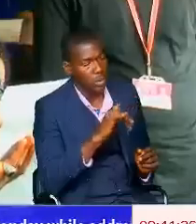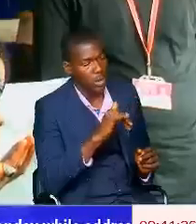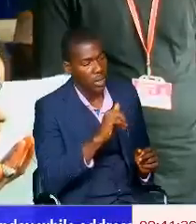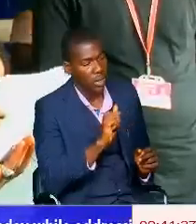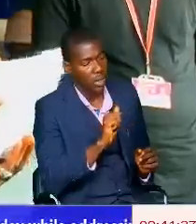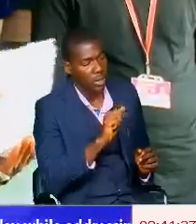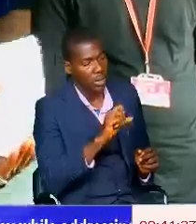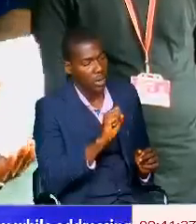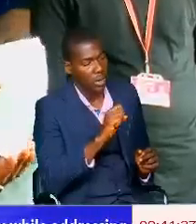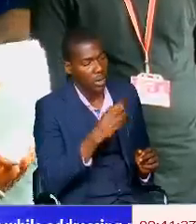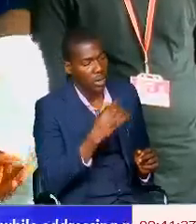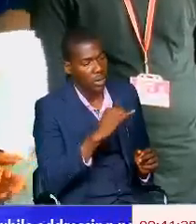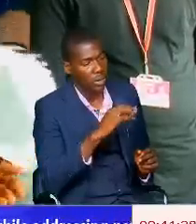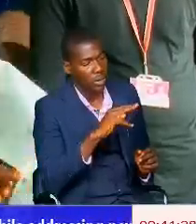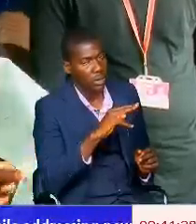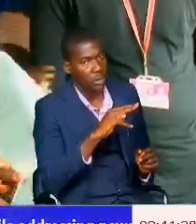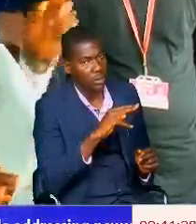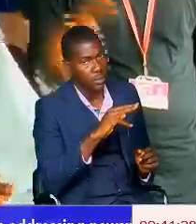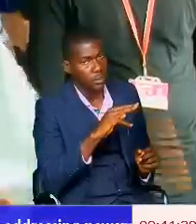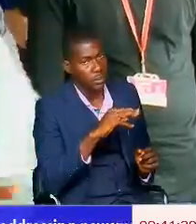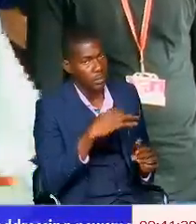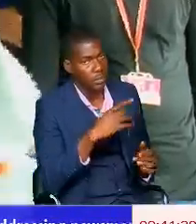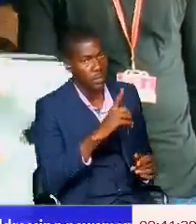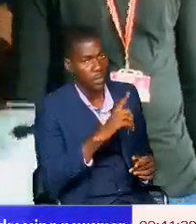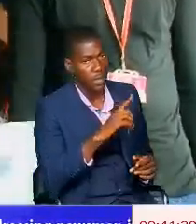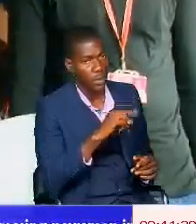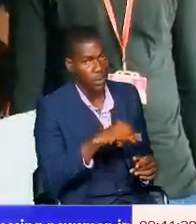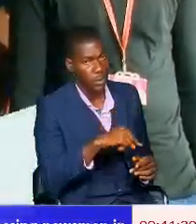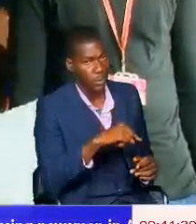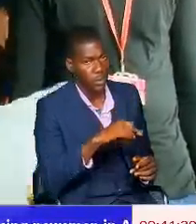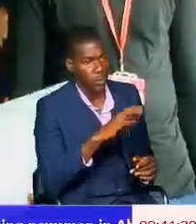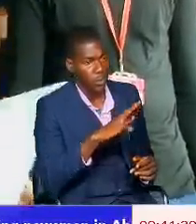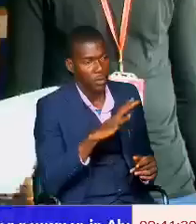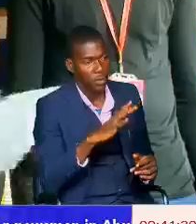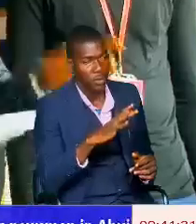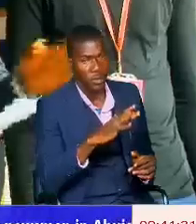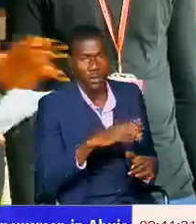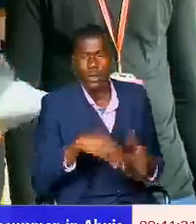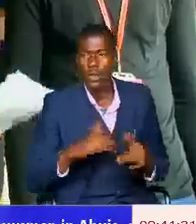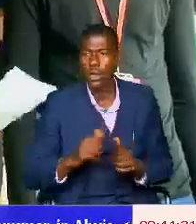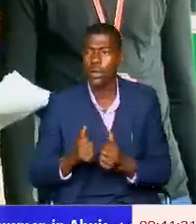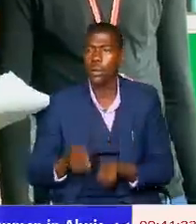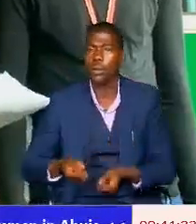DQ45. DQ45? Yes. He dead here now? He dead here. How much be in balance?